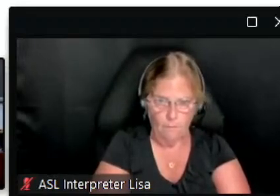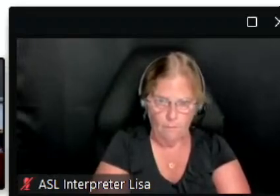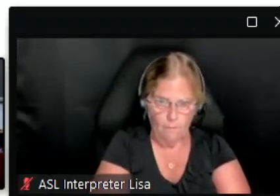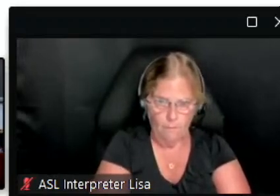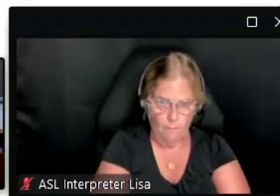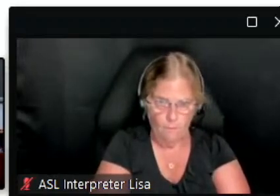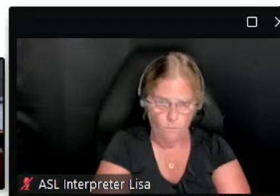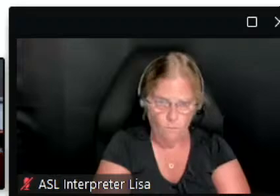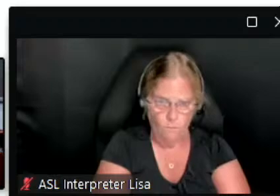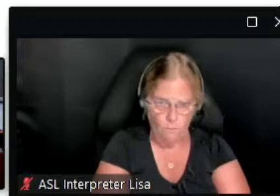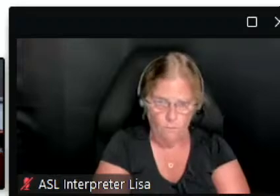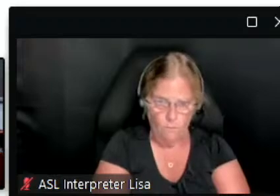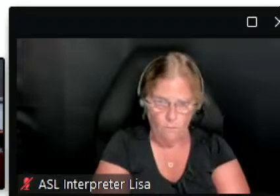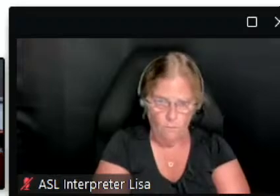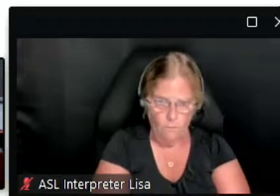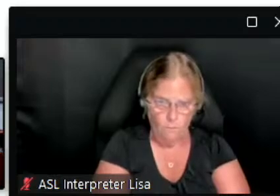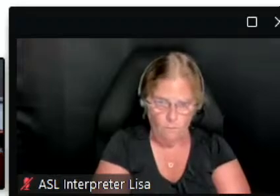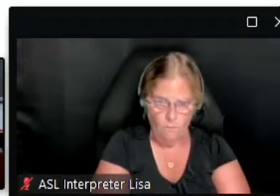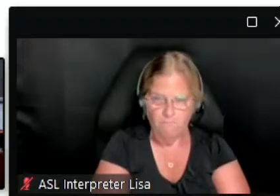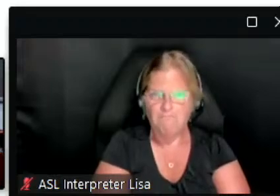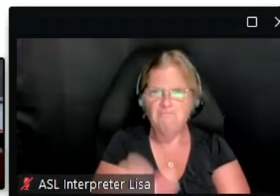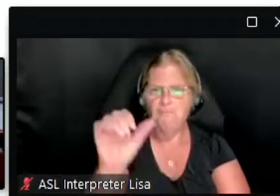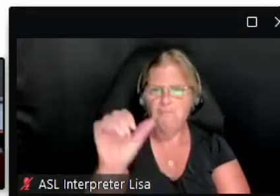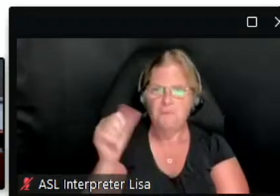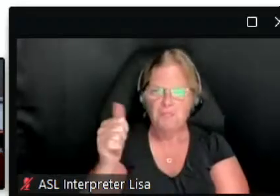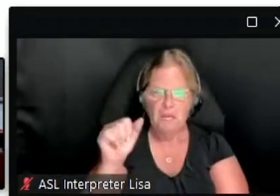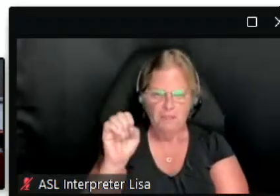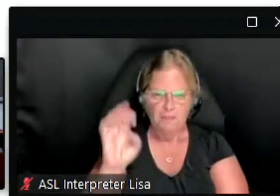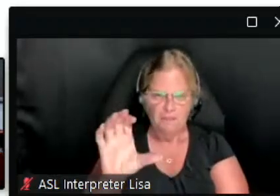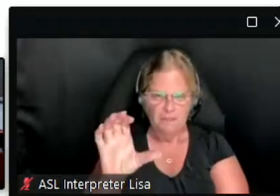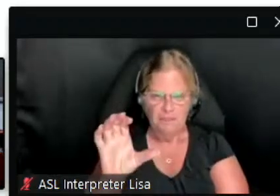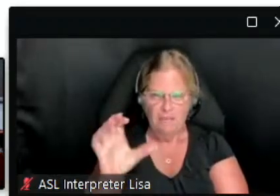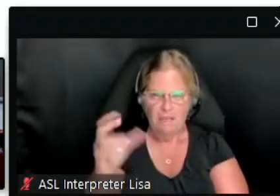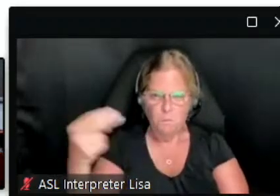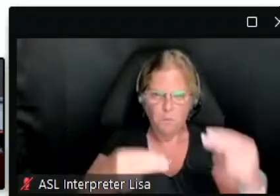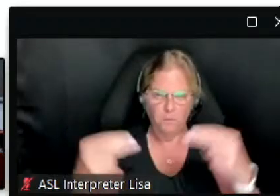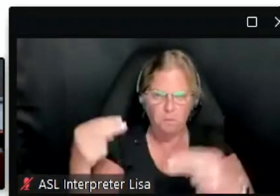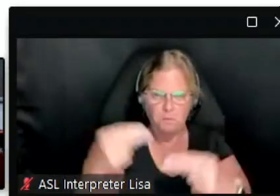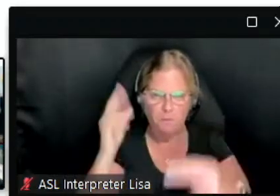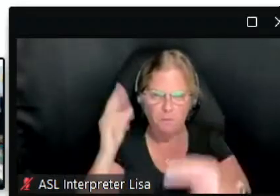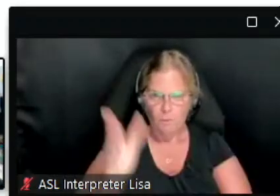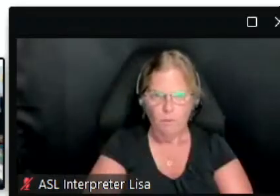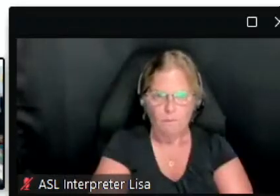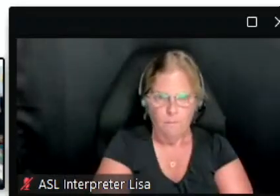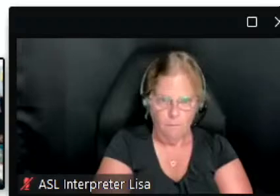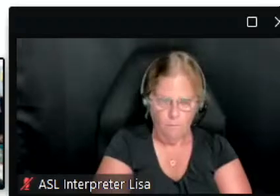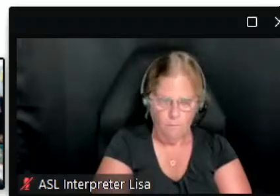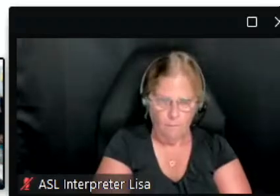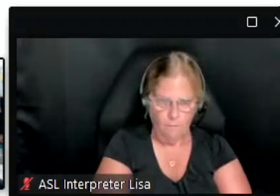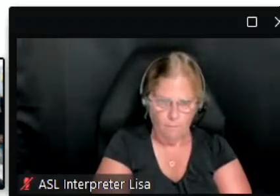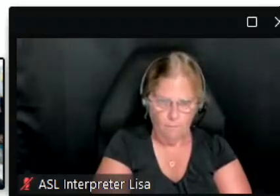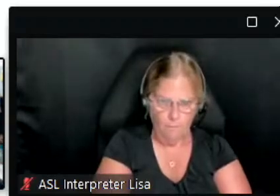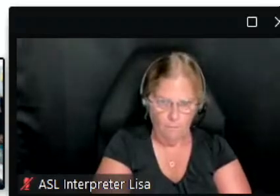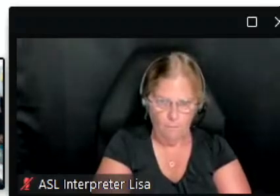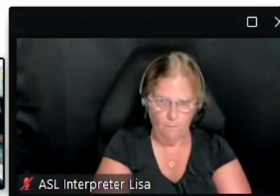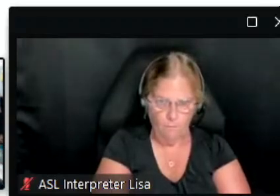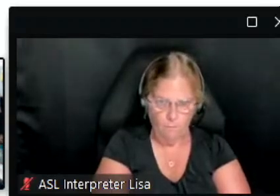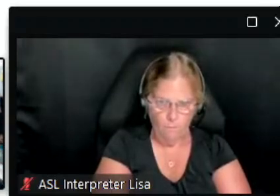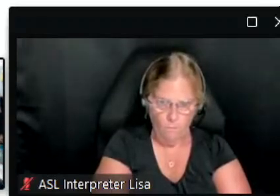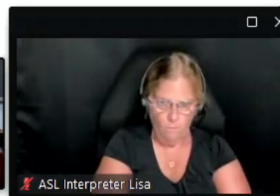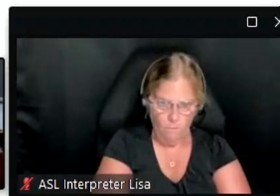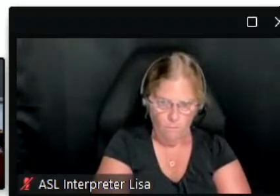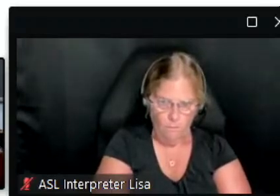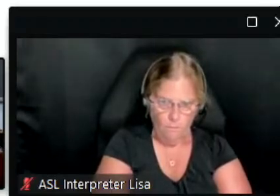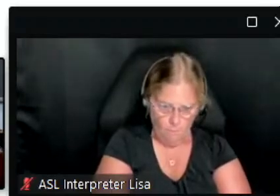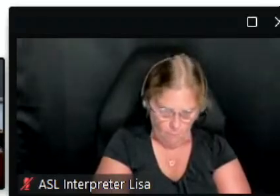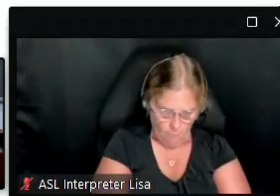Welcome back. We'll give another 10 seconds or so as a few more people pop back in. I want to do a quick time check. I know we gave